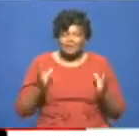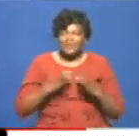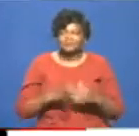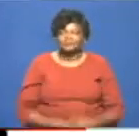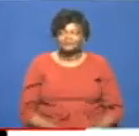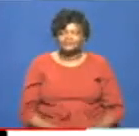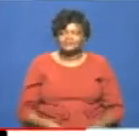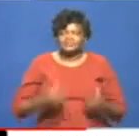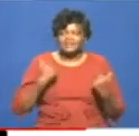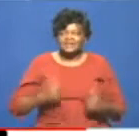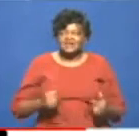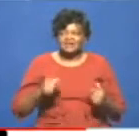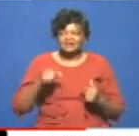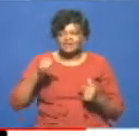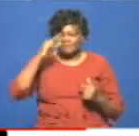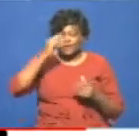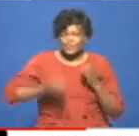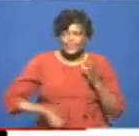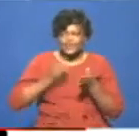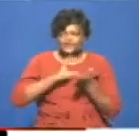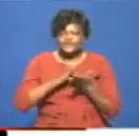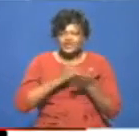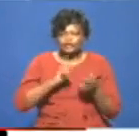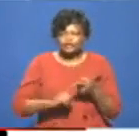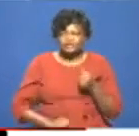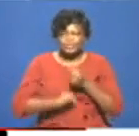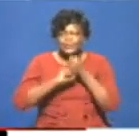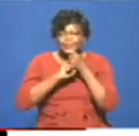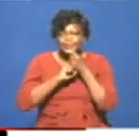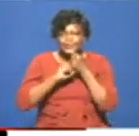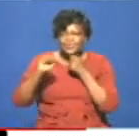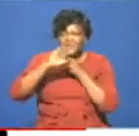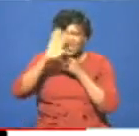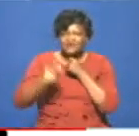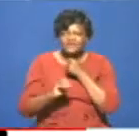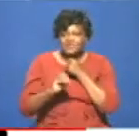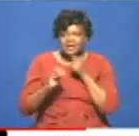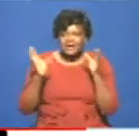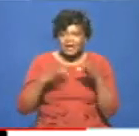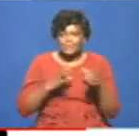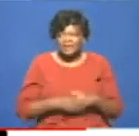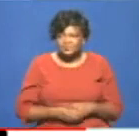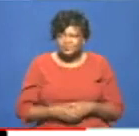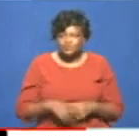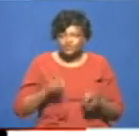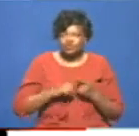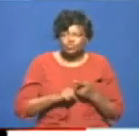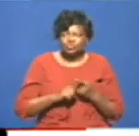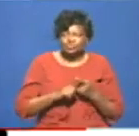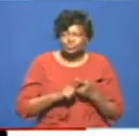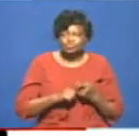government is going to set up a fund to support African companies to be able to export more to